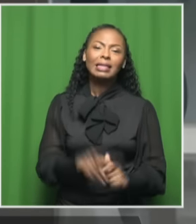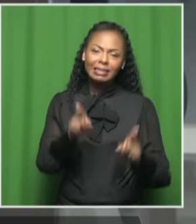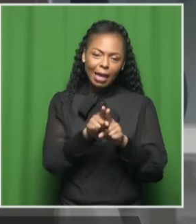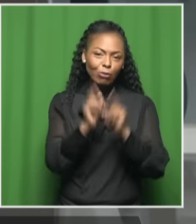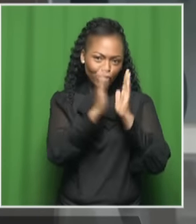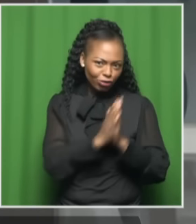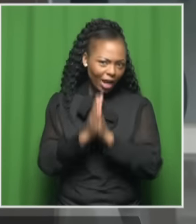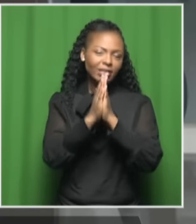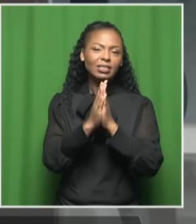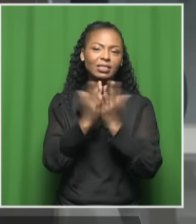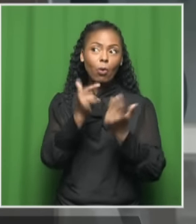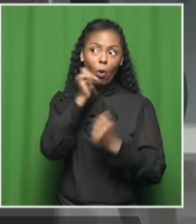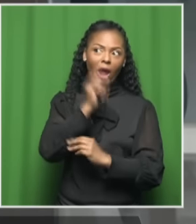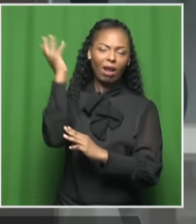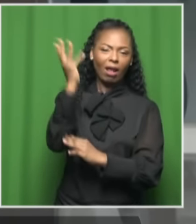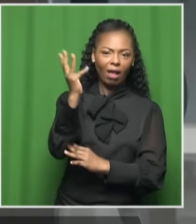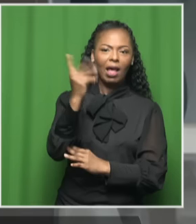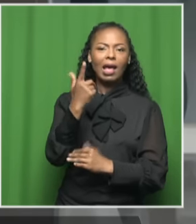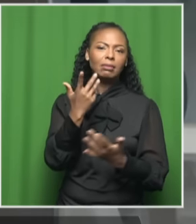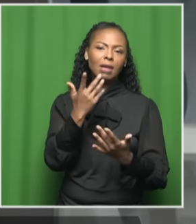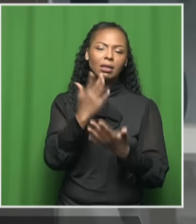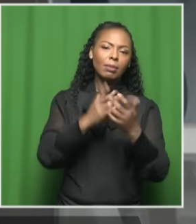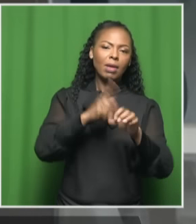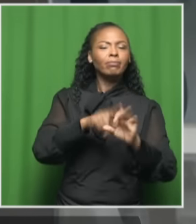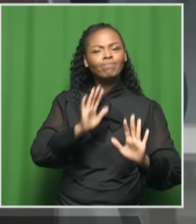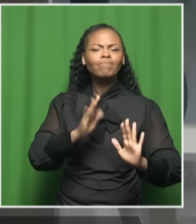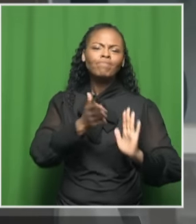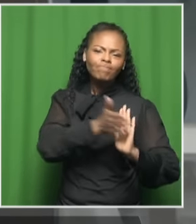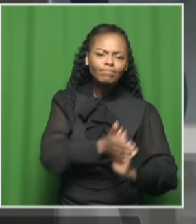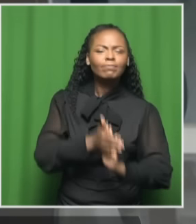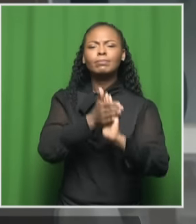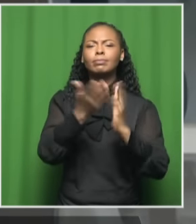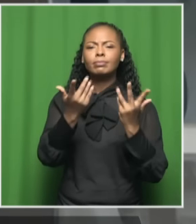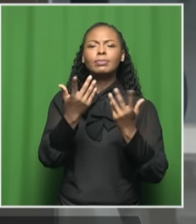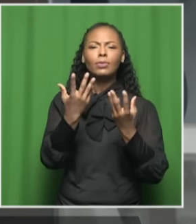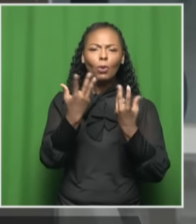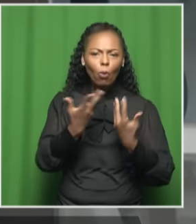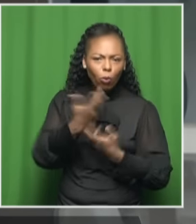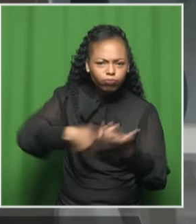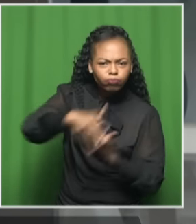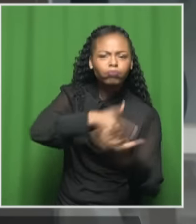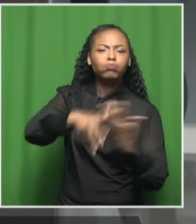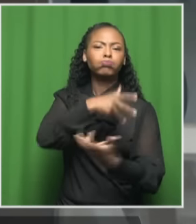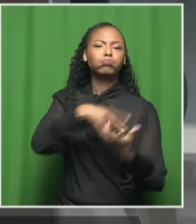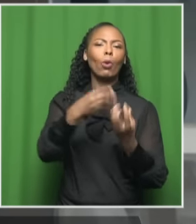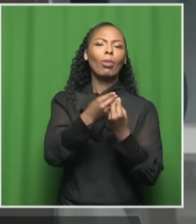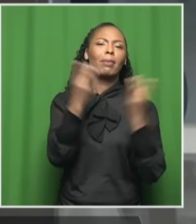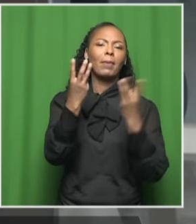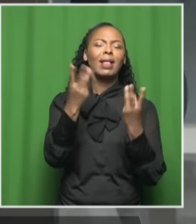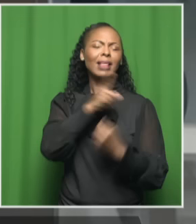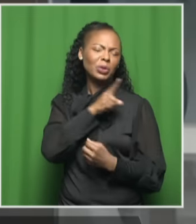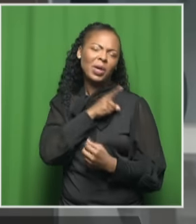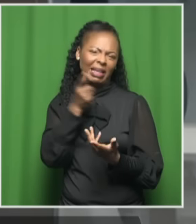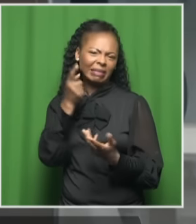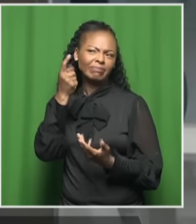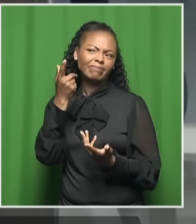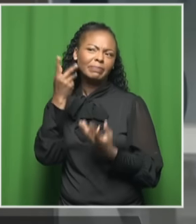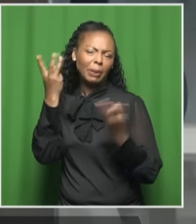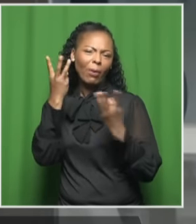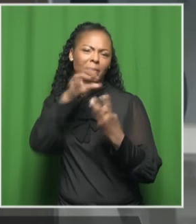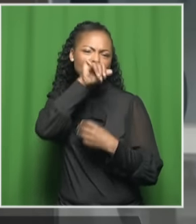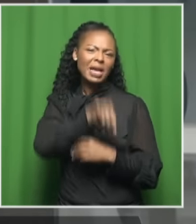and just, you know, be with the people. And he has done that for decades, and that's why people loved him. But he was just part of us. He was